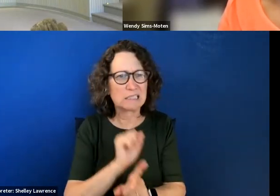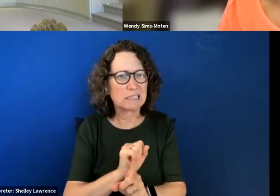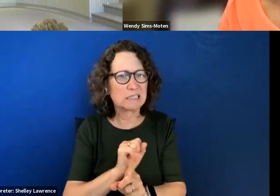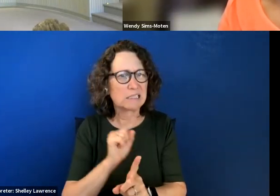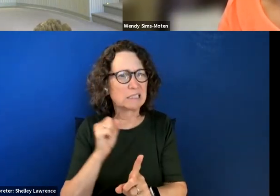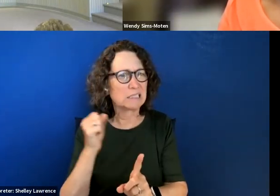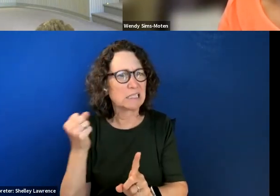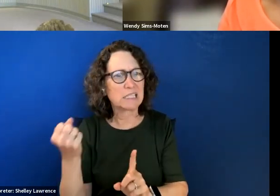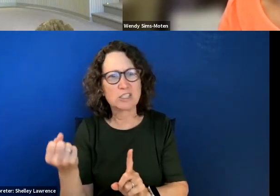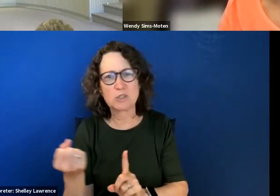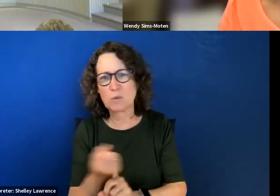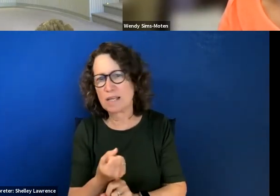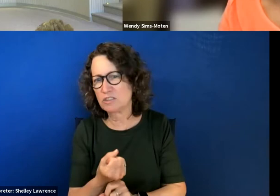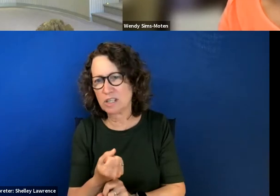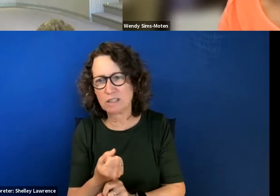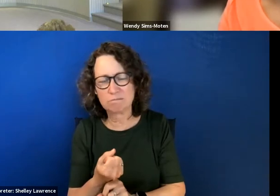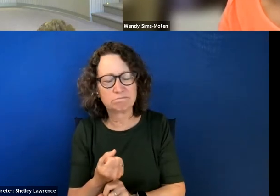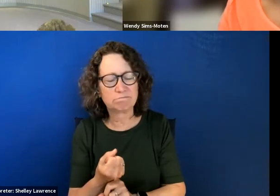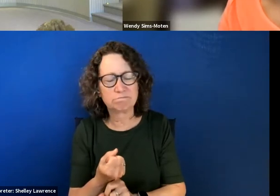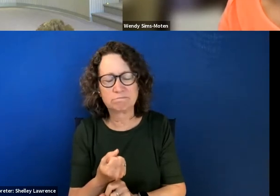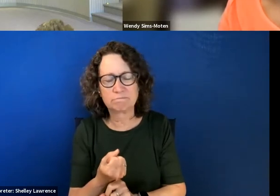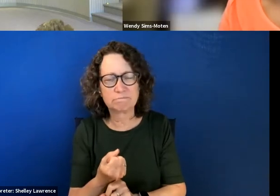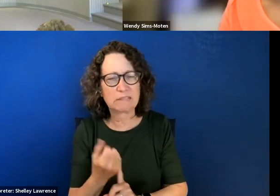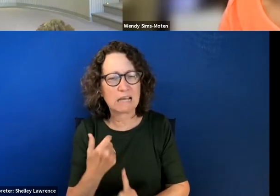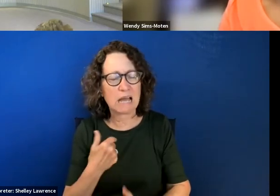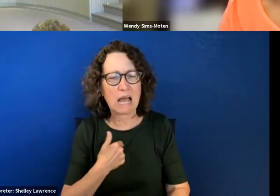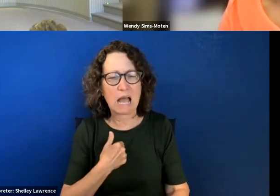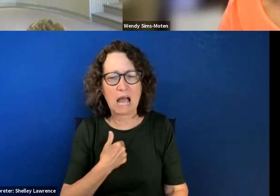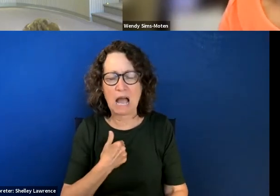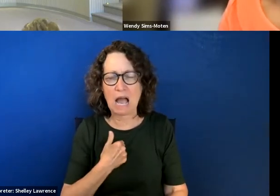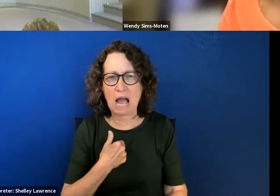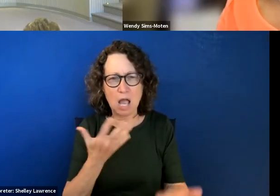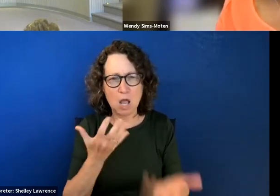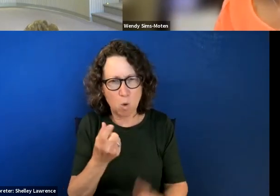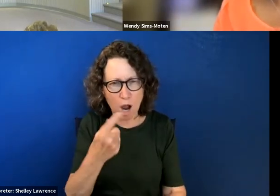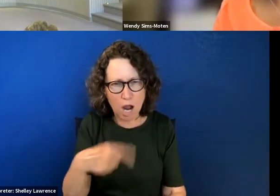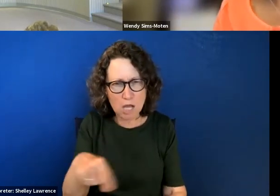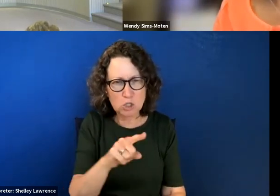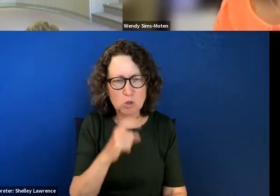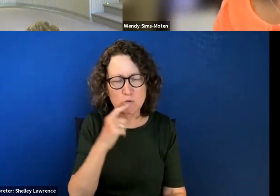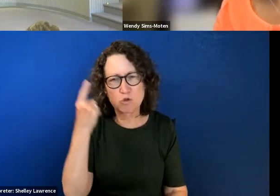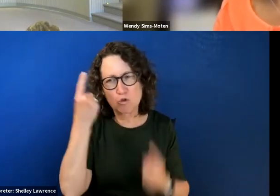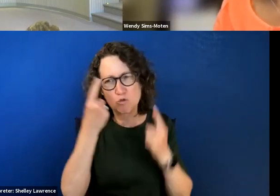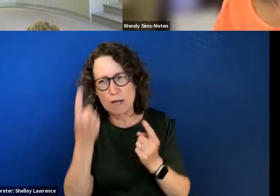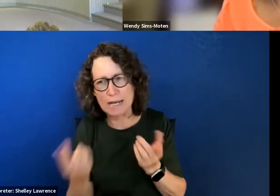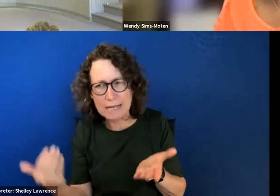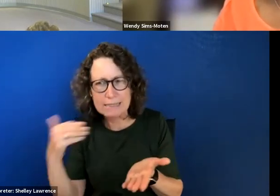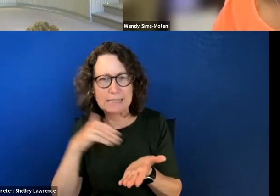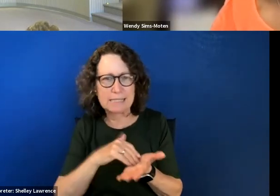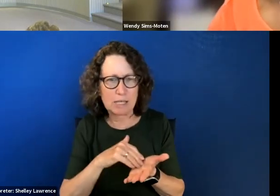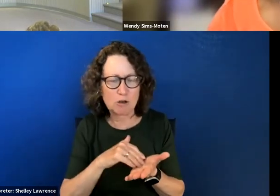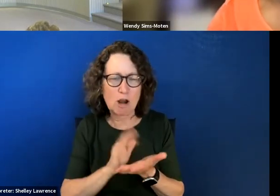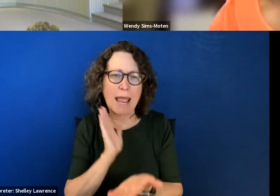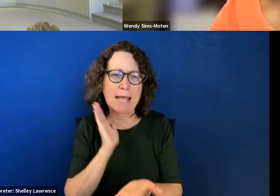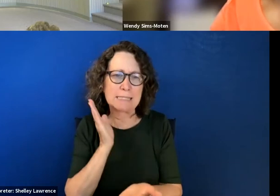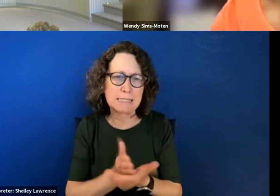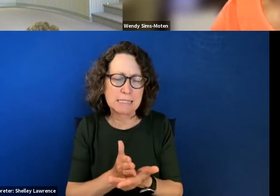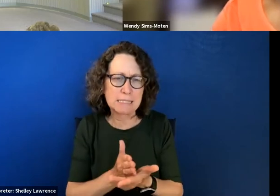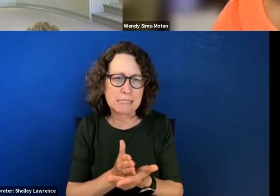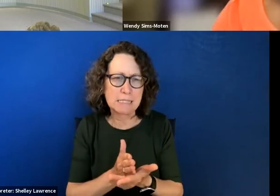situation that I just want you to reconsider and stop